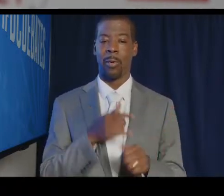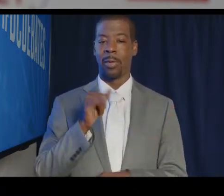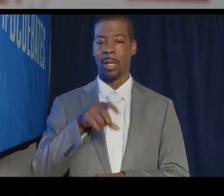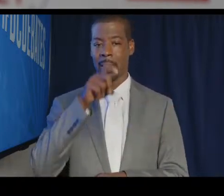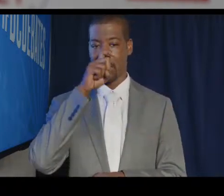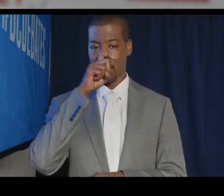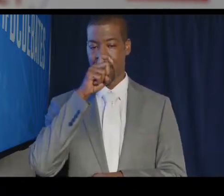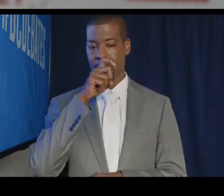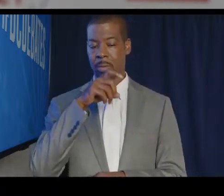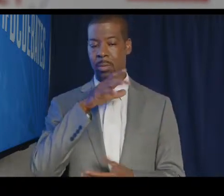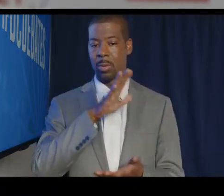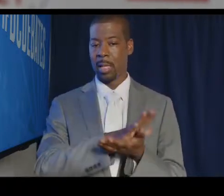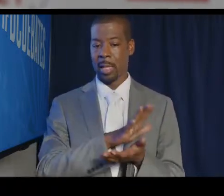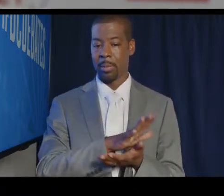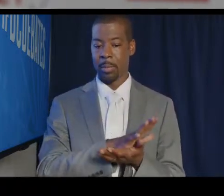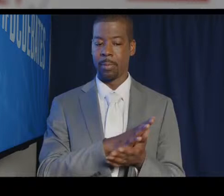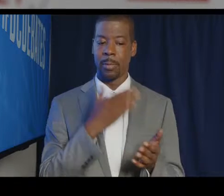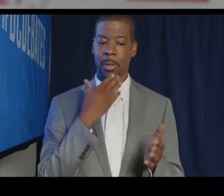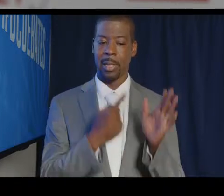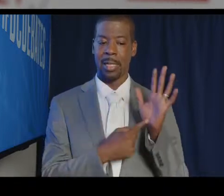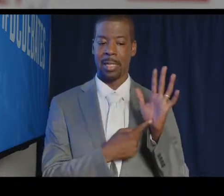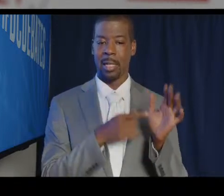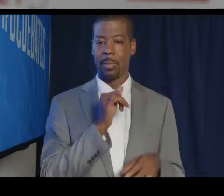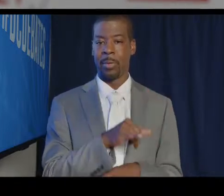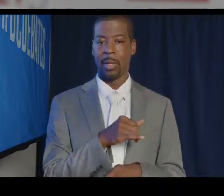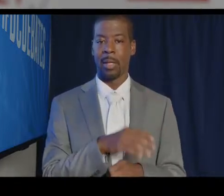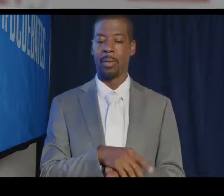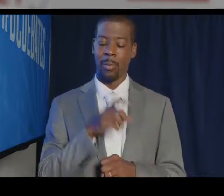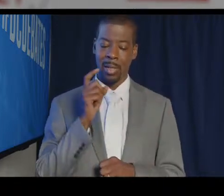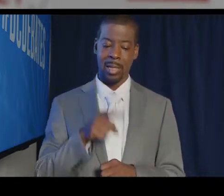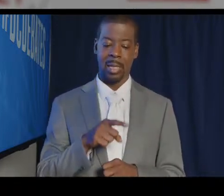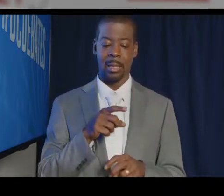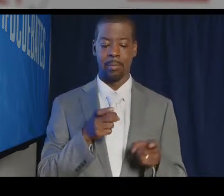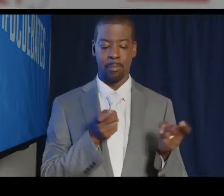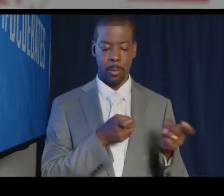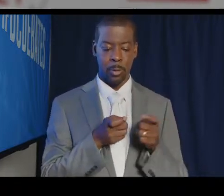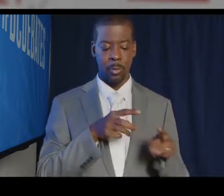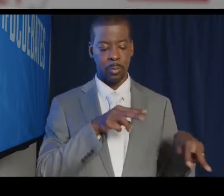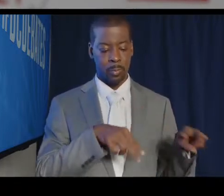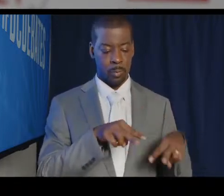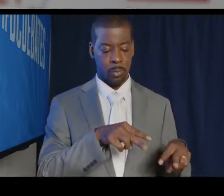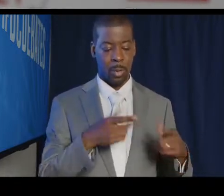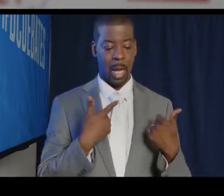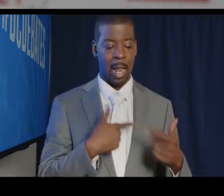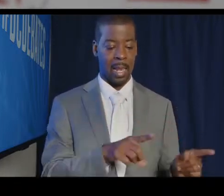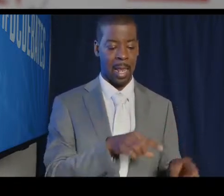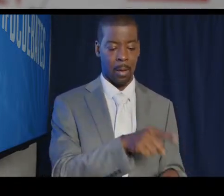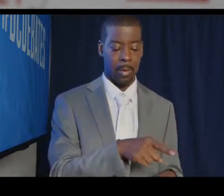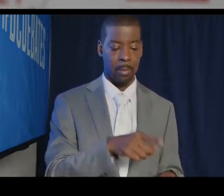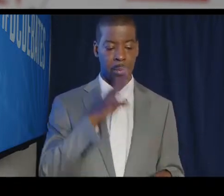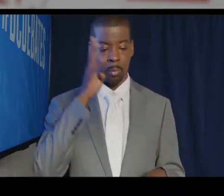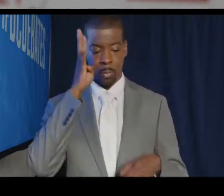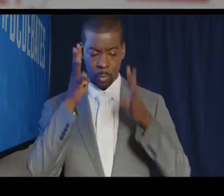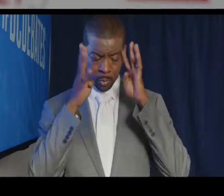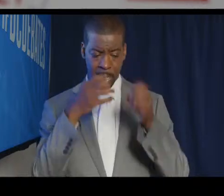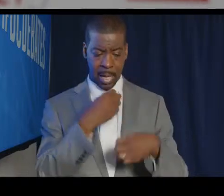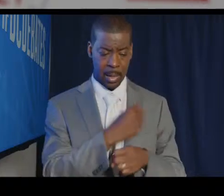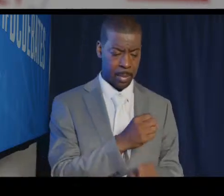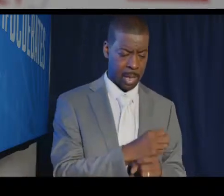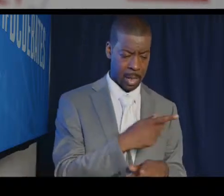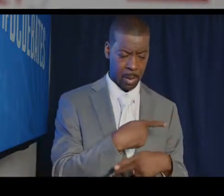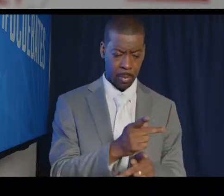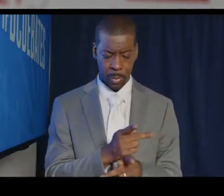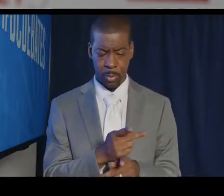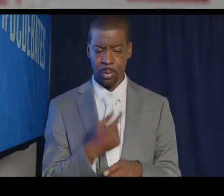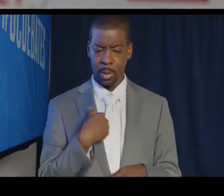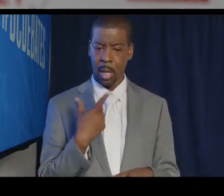was an exact example of why we need to make sure we have oversight. We need to be able to let them innovate, do what they need to do, take risks. I want to